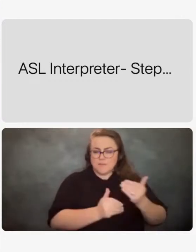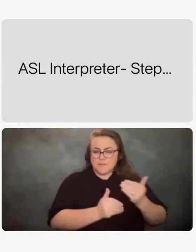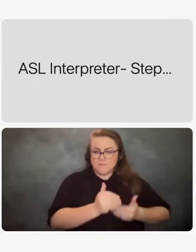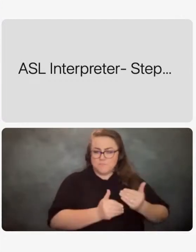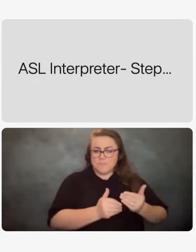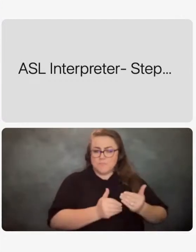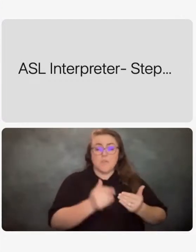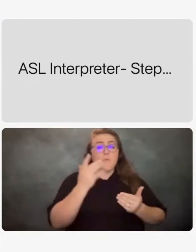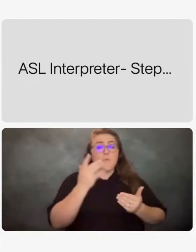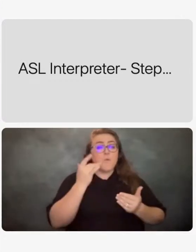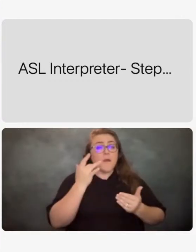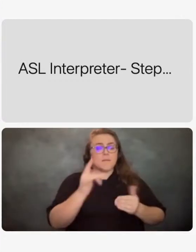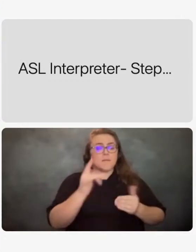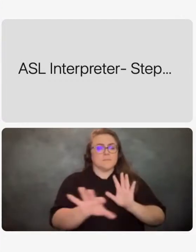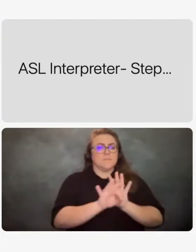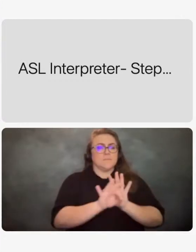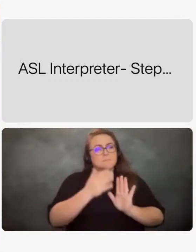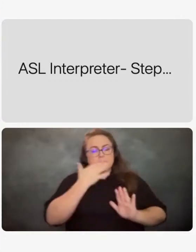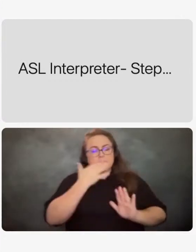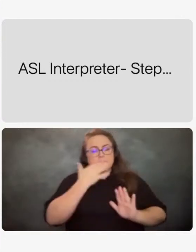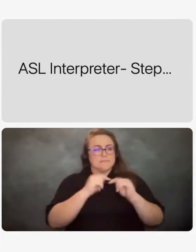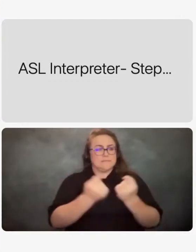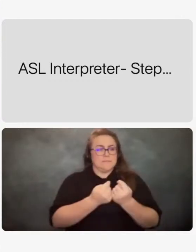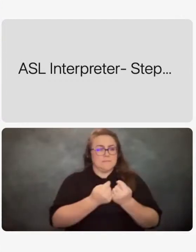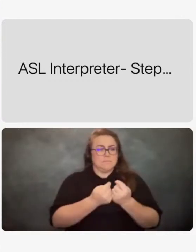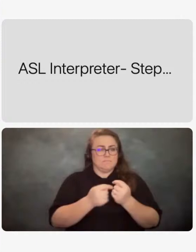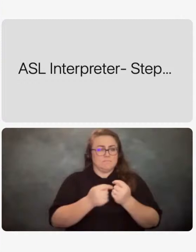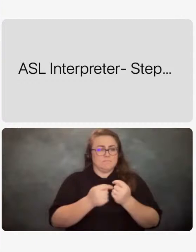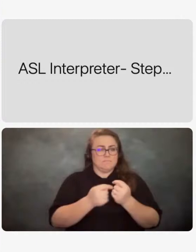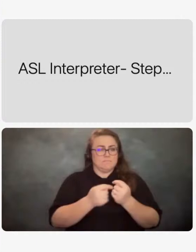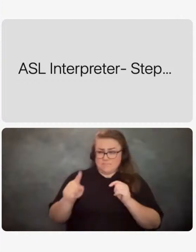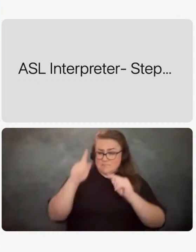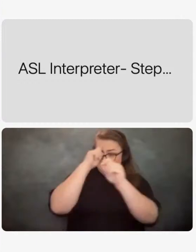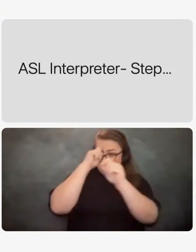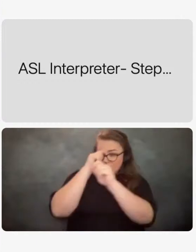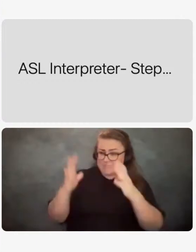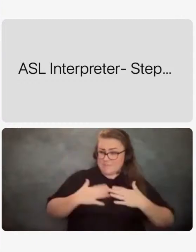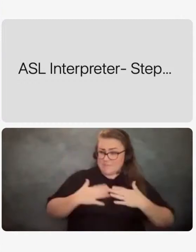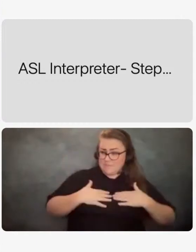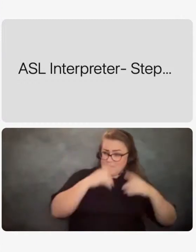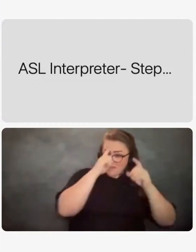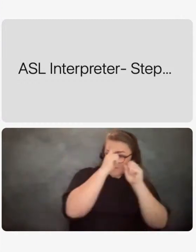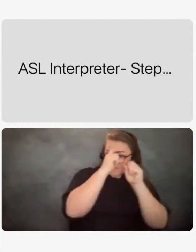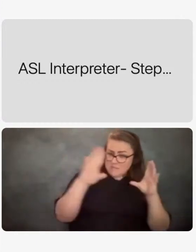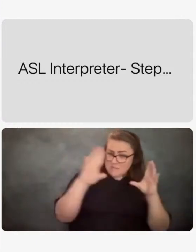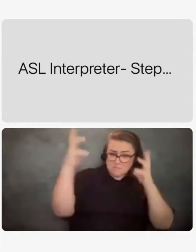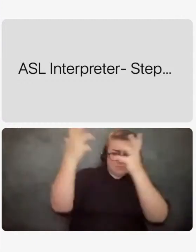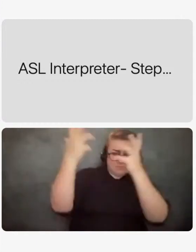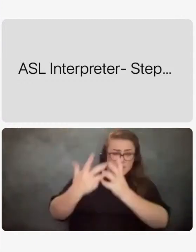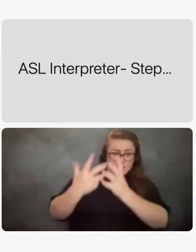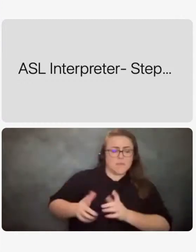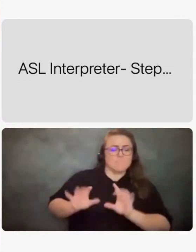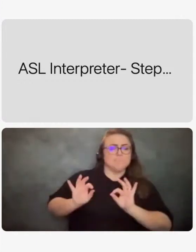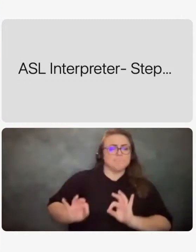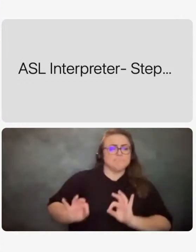us, that share our vision, that can carry out the vision of the board leadership to build this facility that